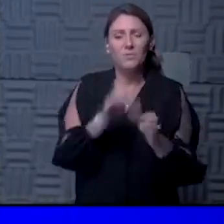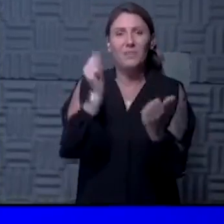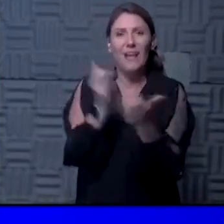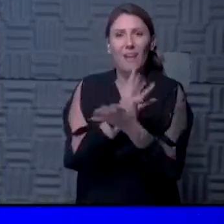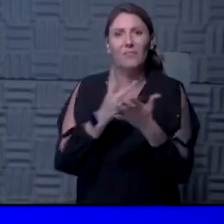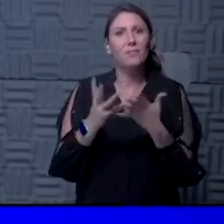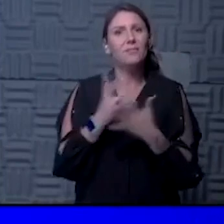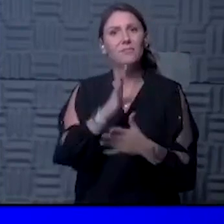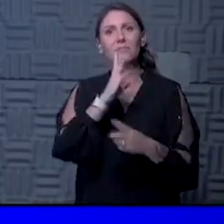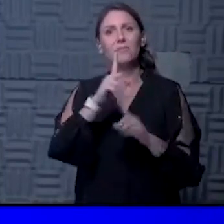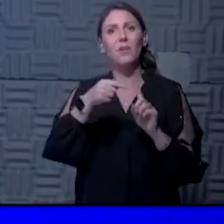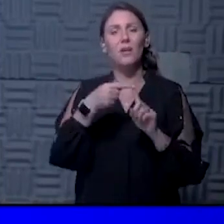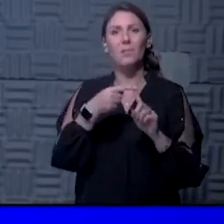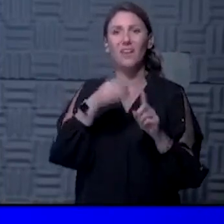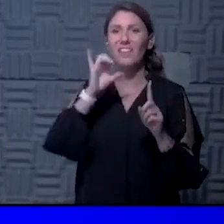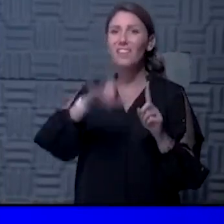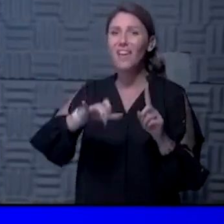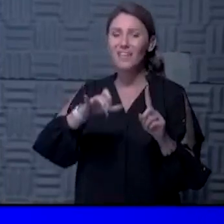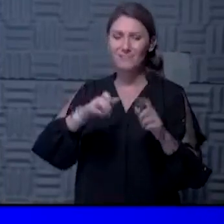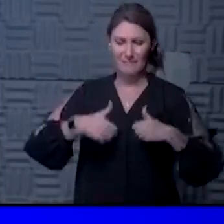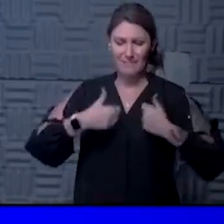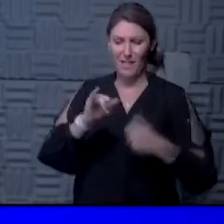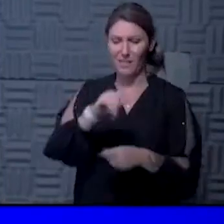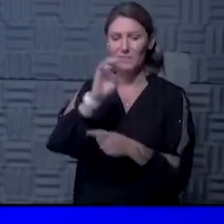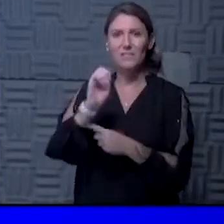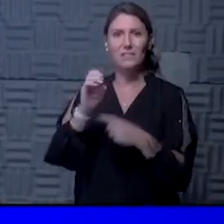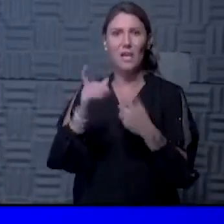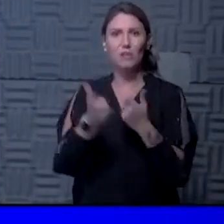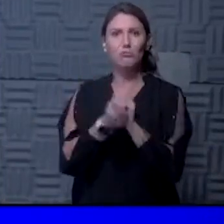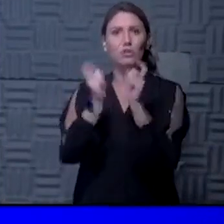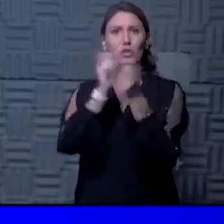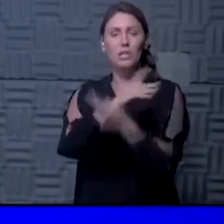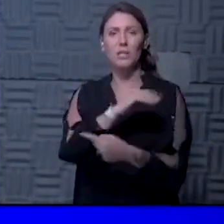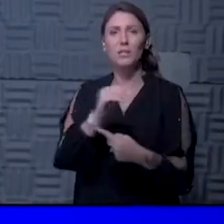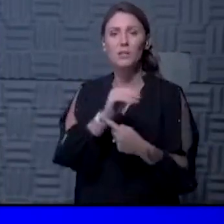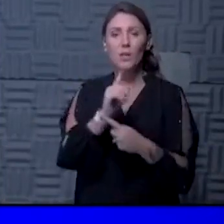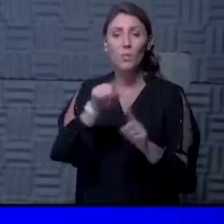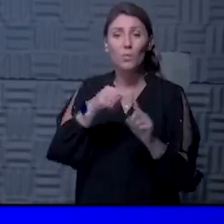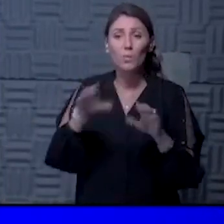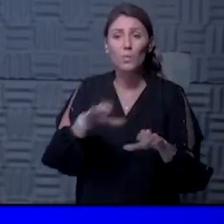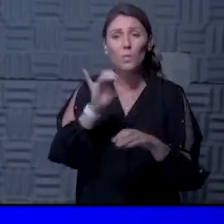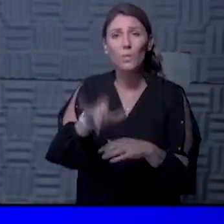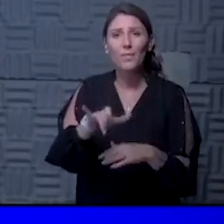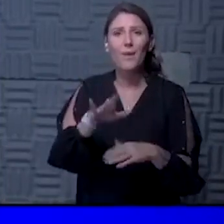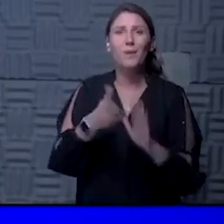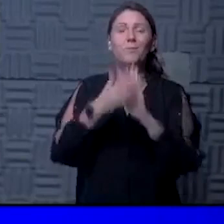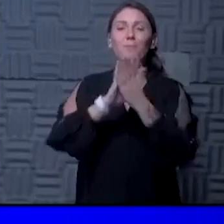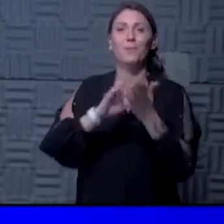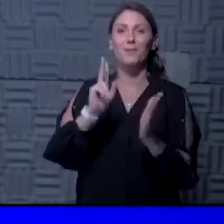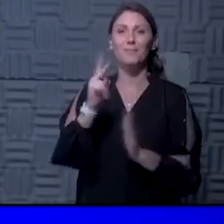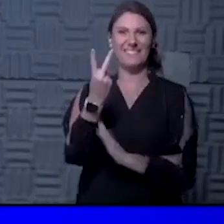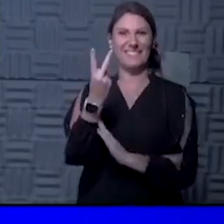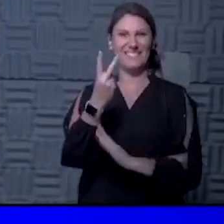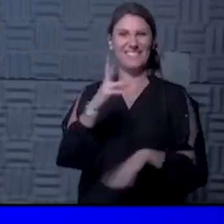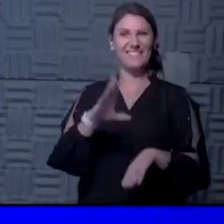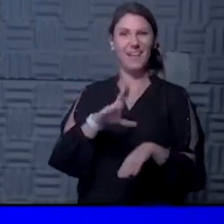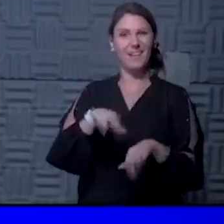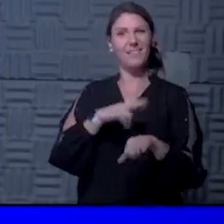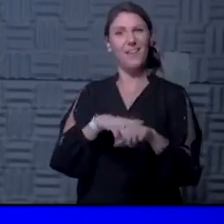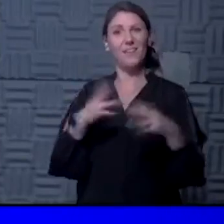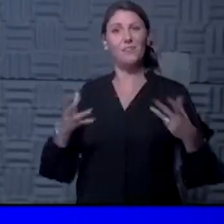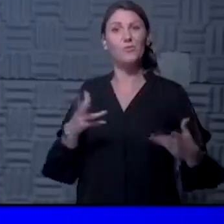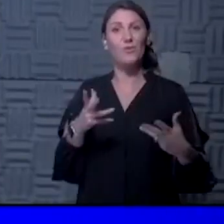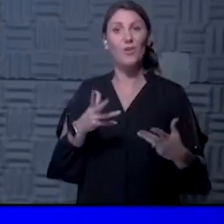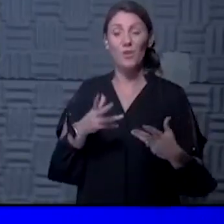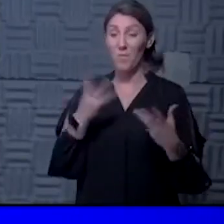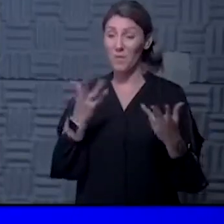we've talked about, because it is a lifestyle change. And when you do those lifestyle changes, it does become second nature. And what is that lifestyle